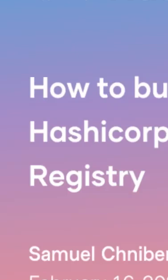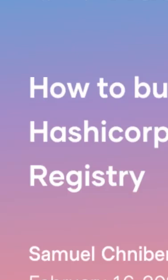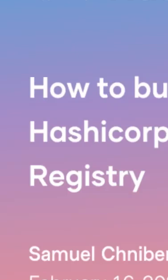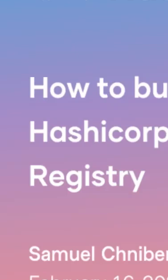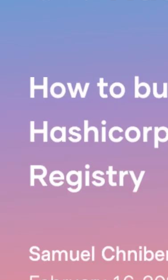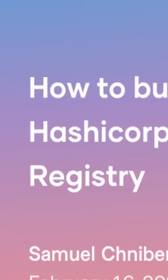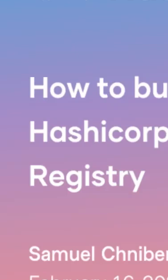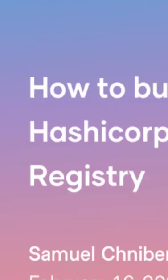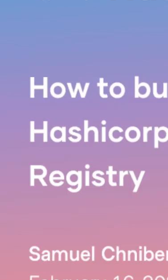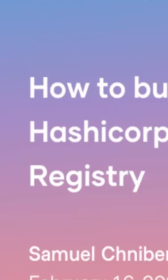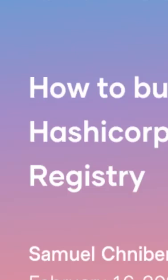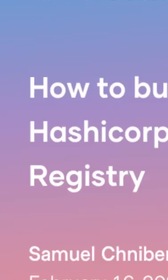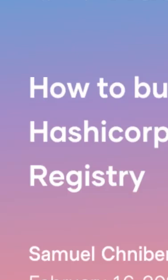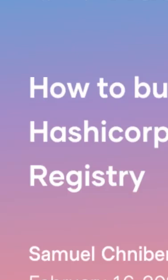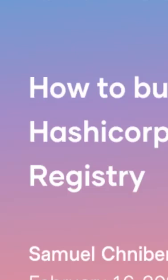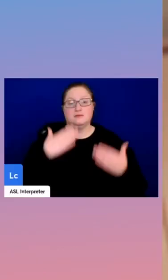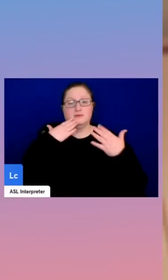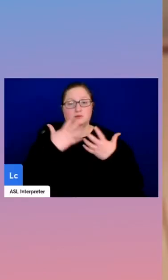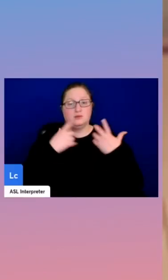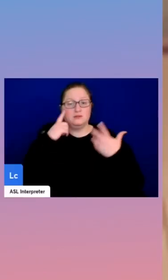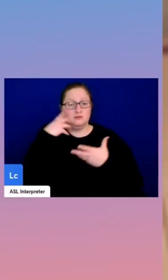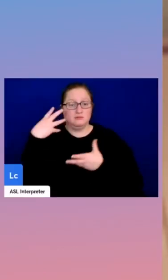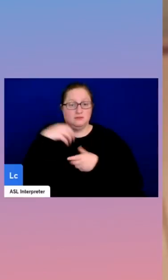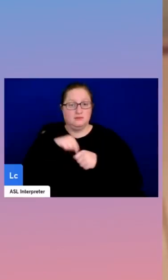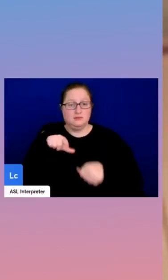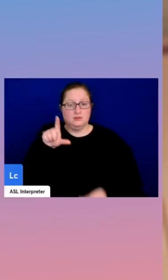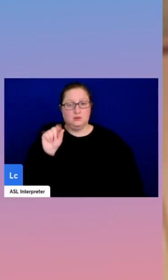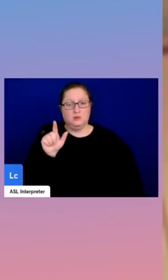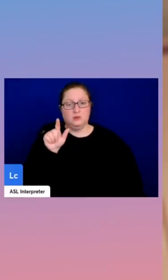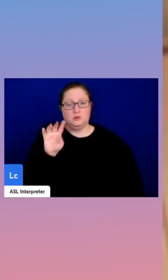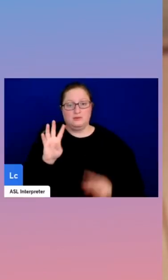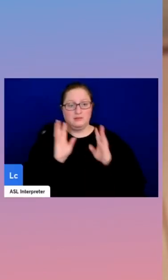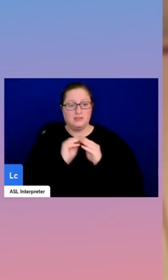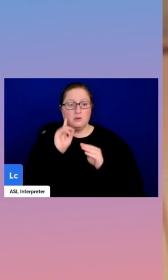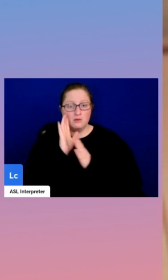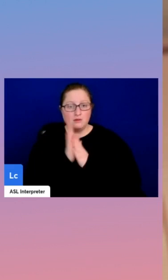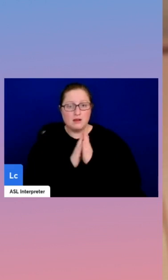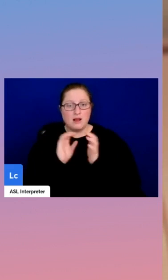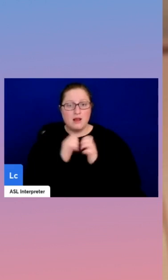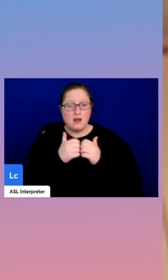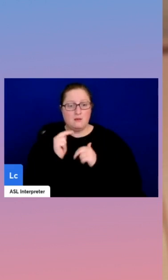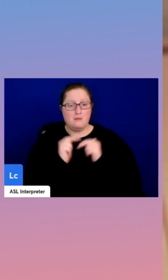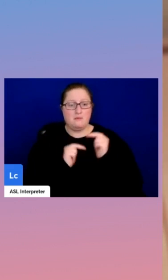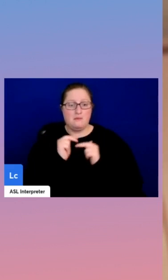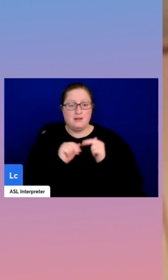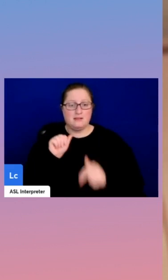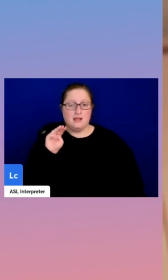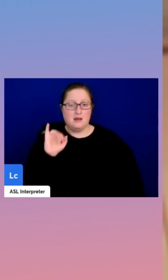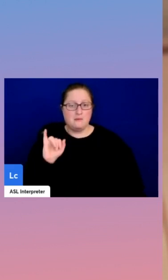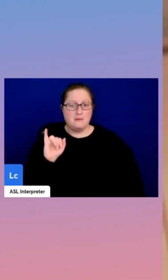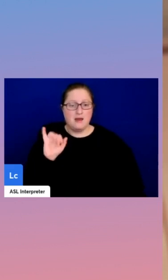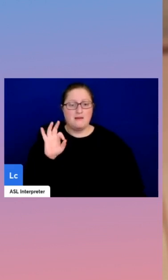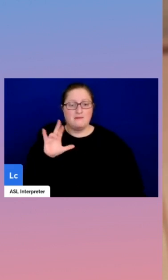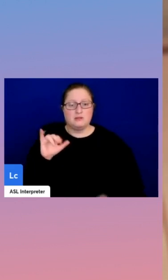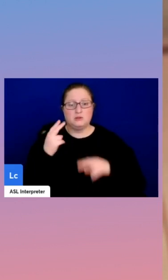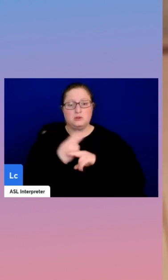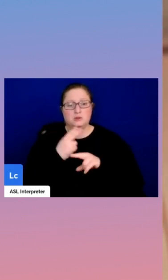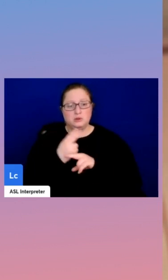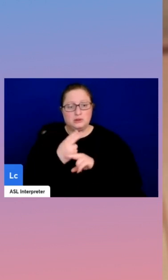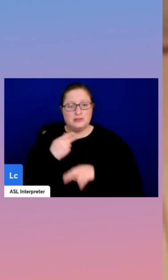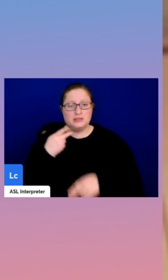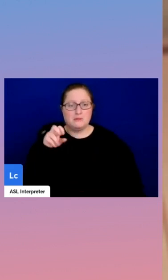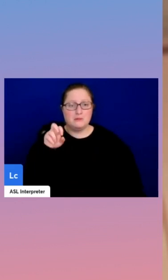Thanks a lot for tuning in this Hashi Talks 2024 session that I will be driving about how to build an AMI factory leveraging Packer Community, HCP Packer